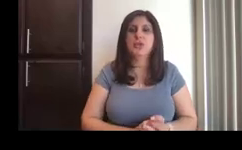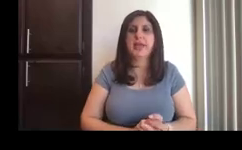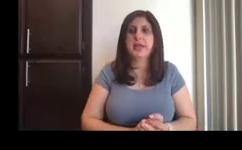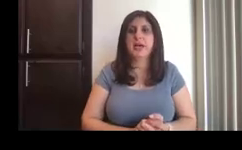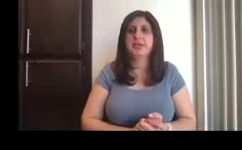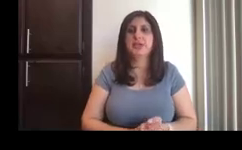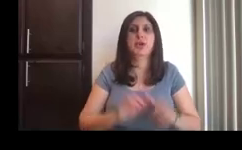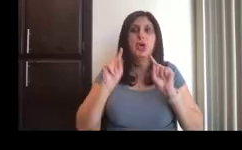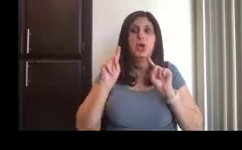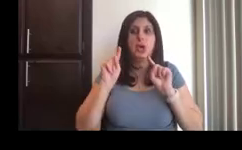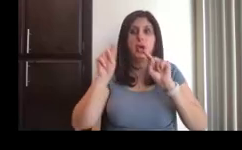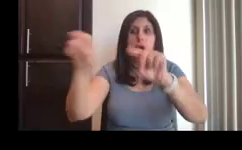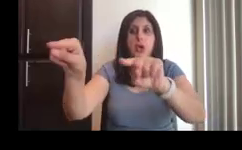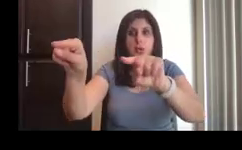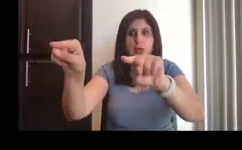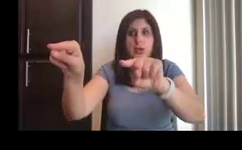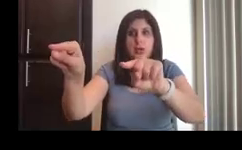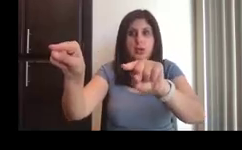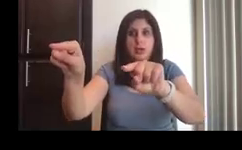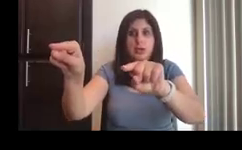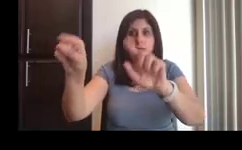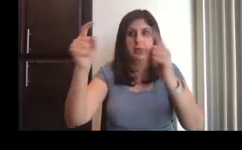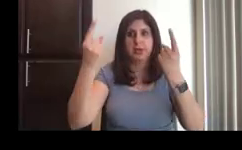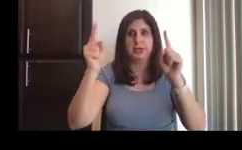Go to and come to. Go.